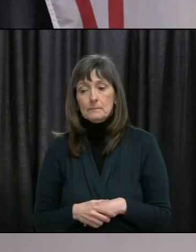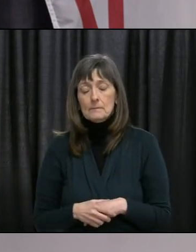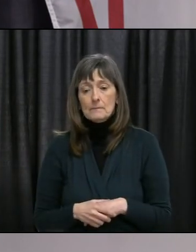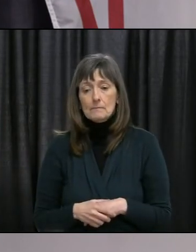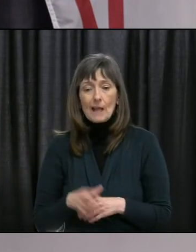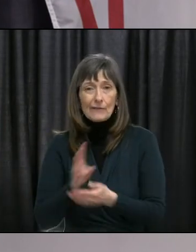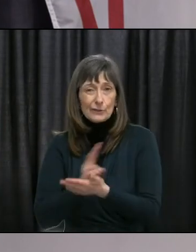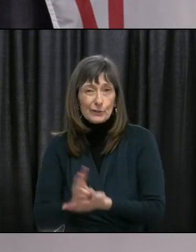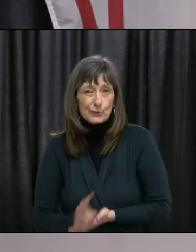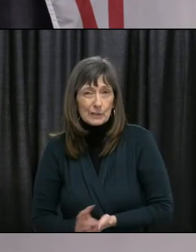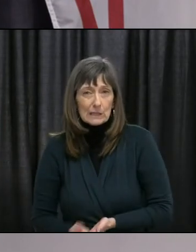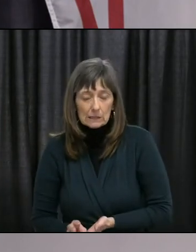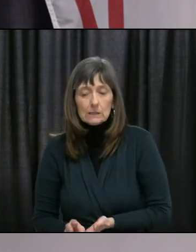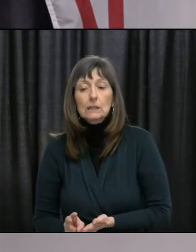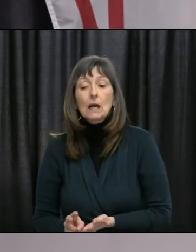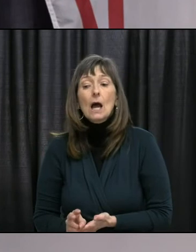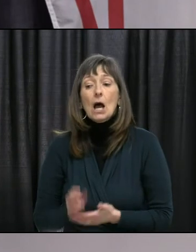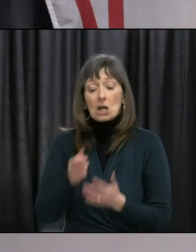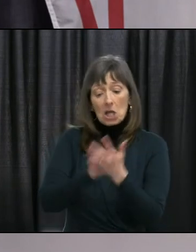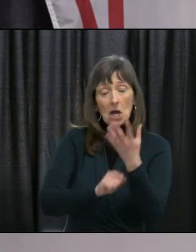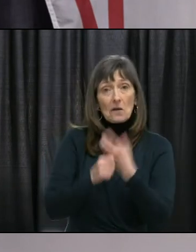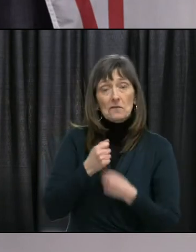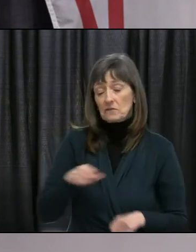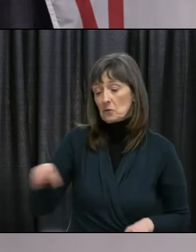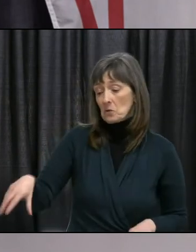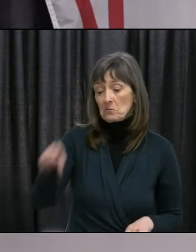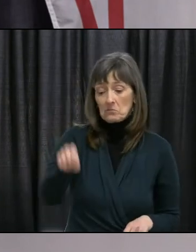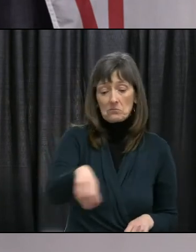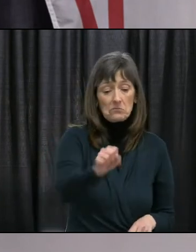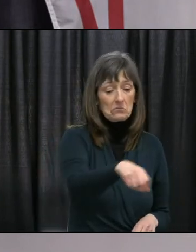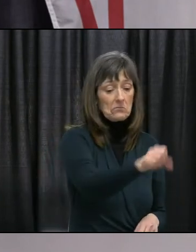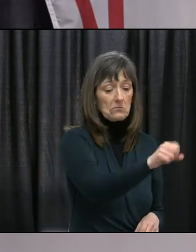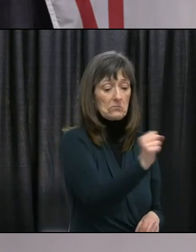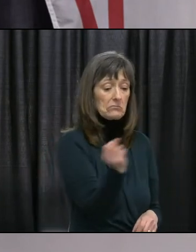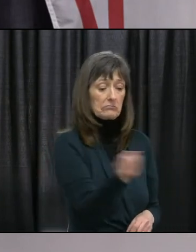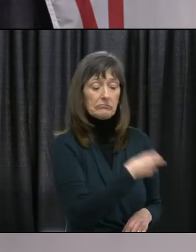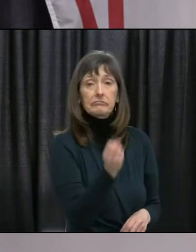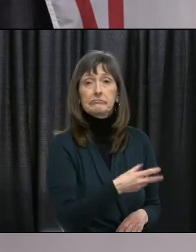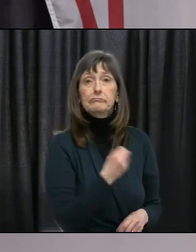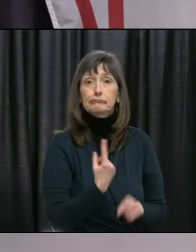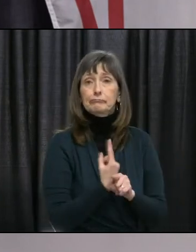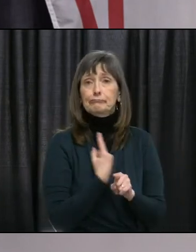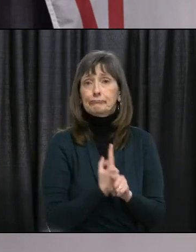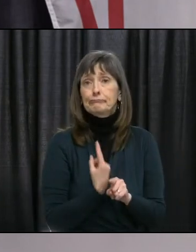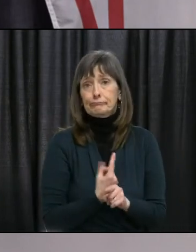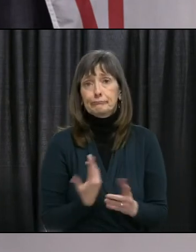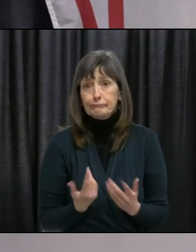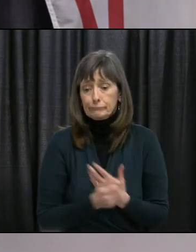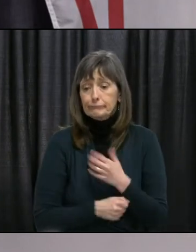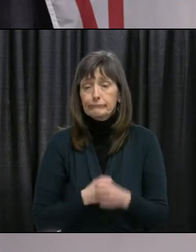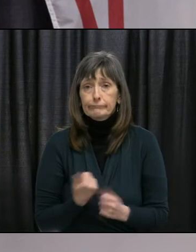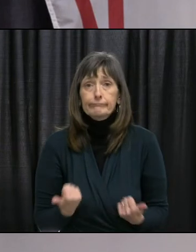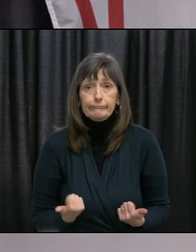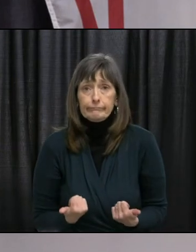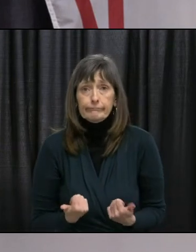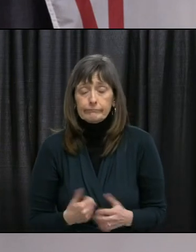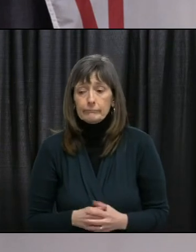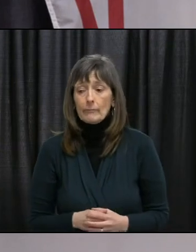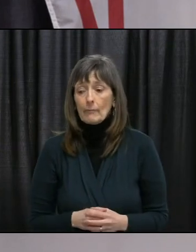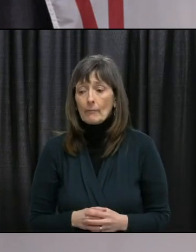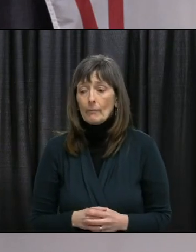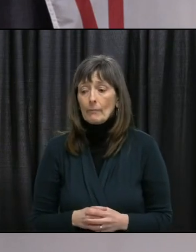certainly wearing gloves for picking it up, having the gloves on, and is certainly appropriate. When